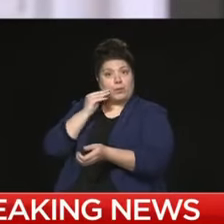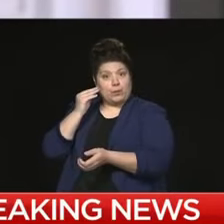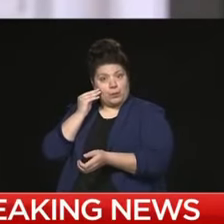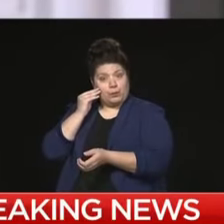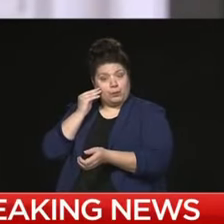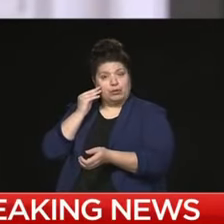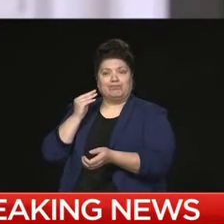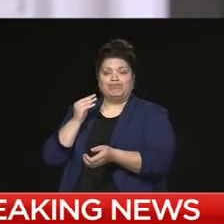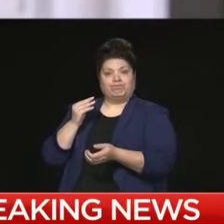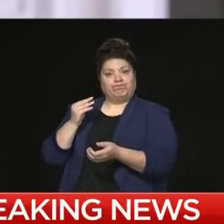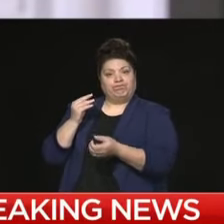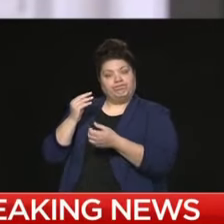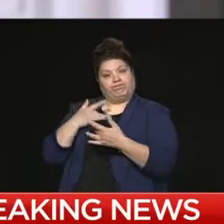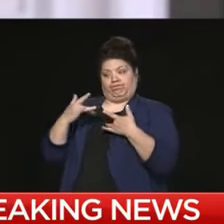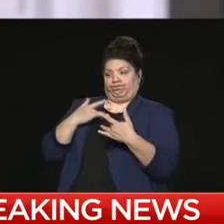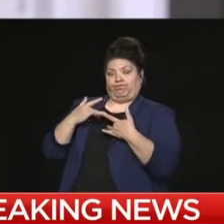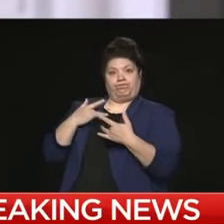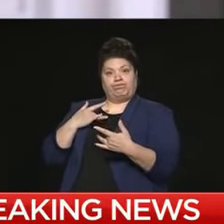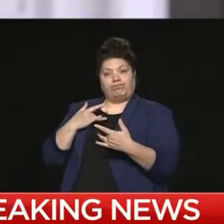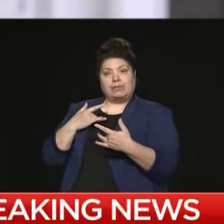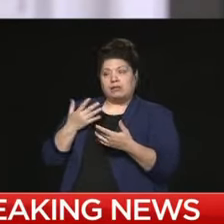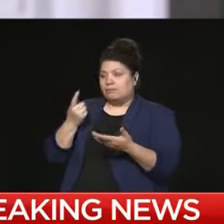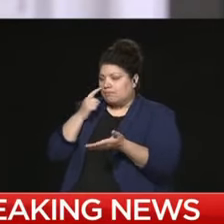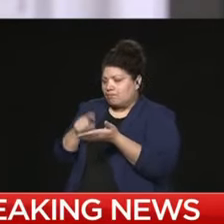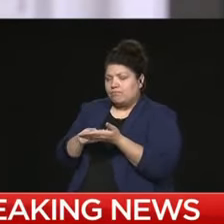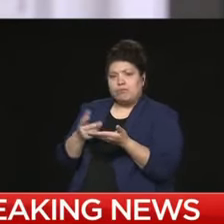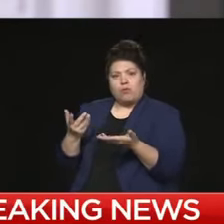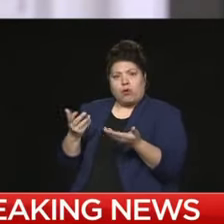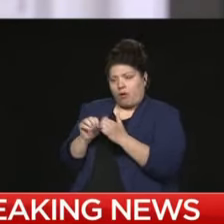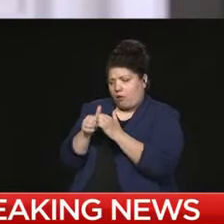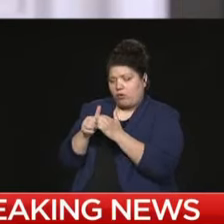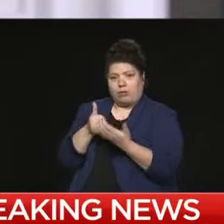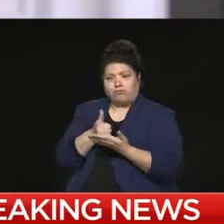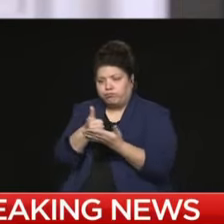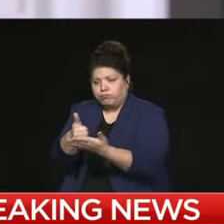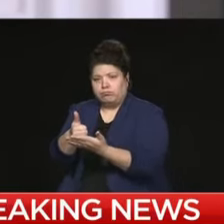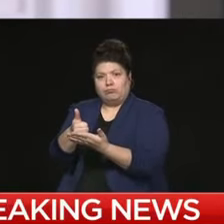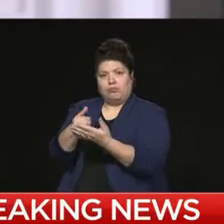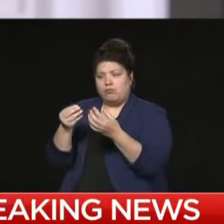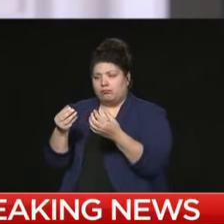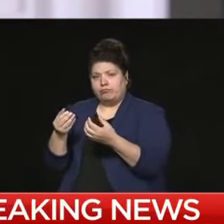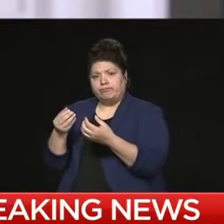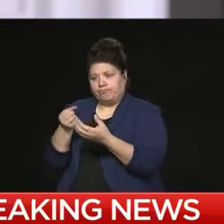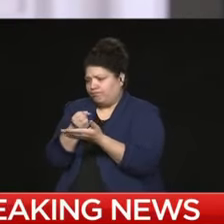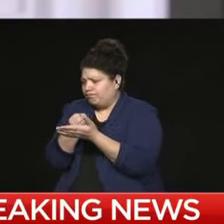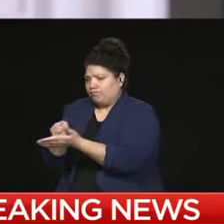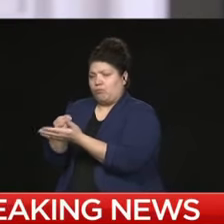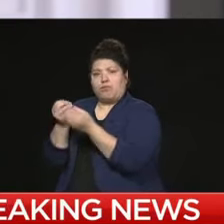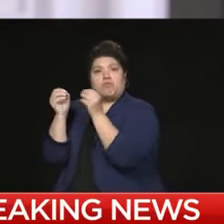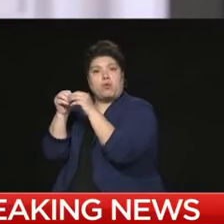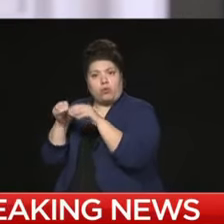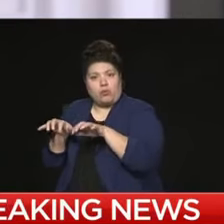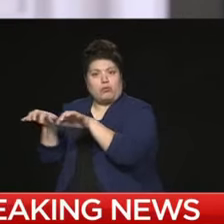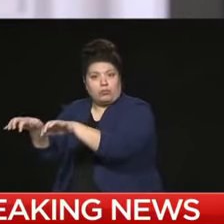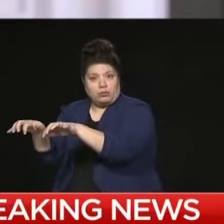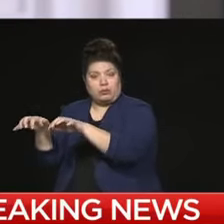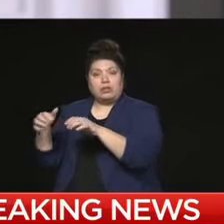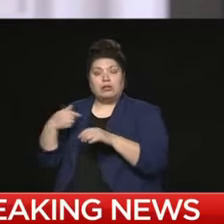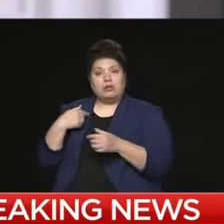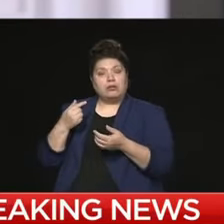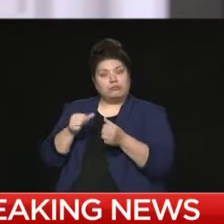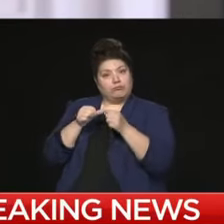We understand that we must find ways to help even more, and we will be there to help, but we will need to undertake more conversations